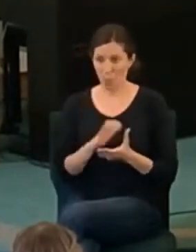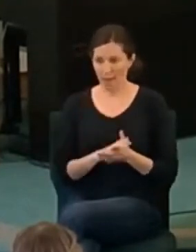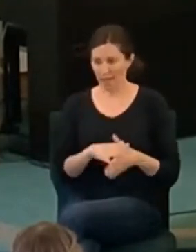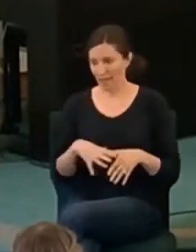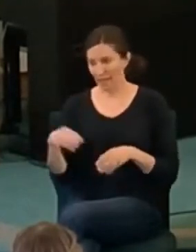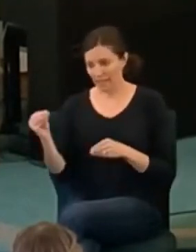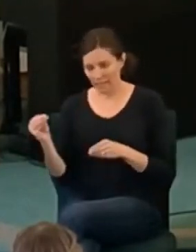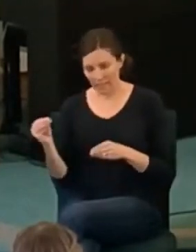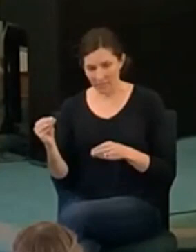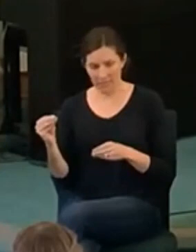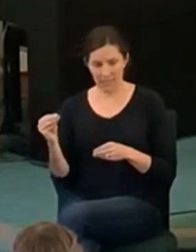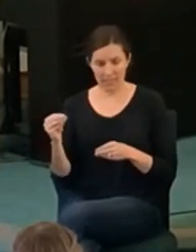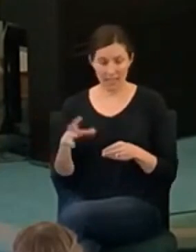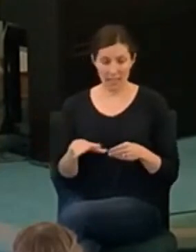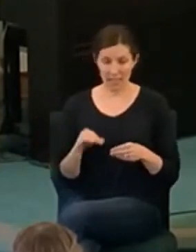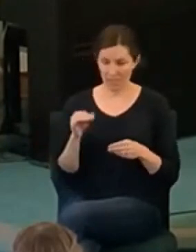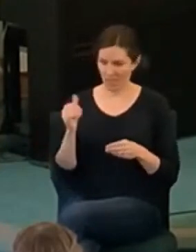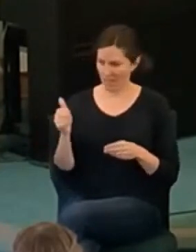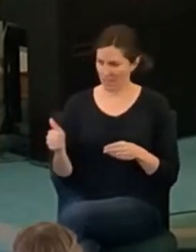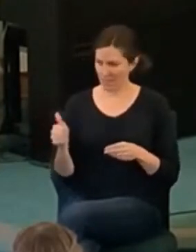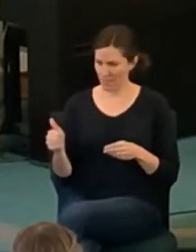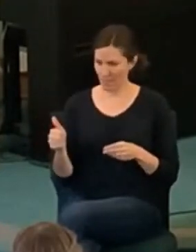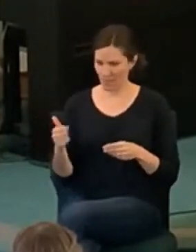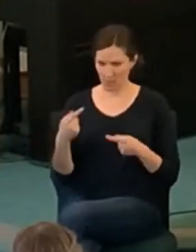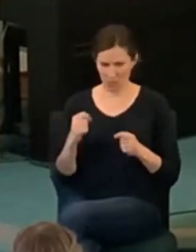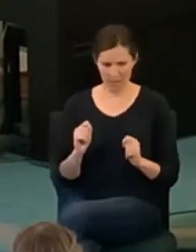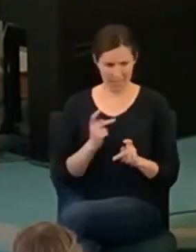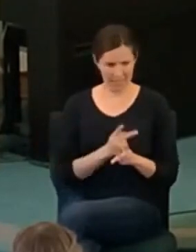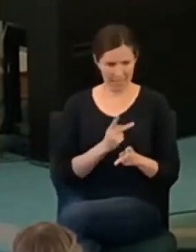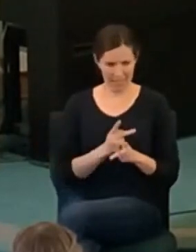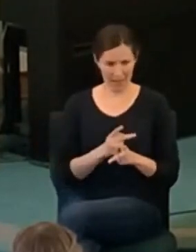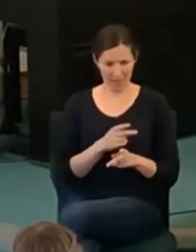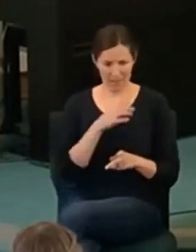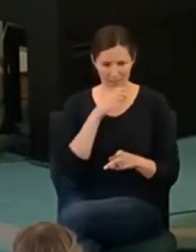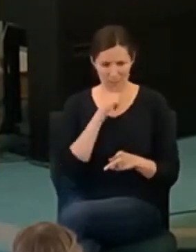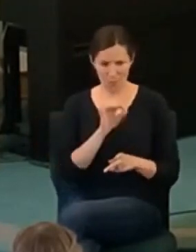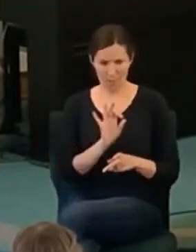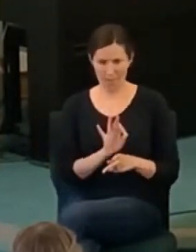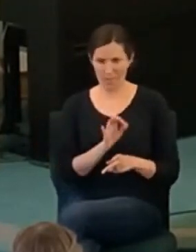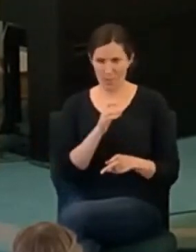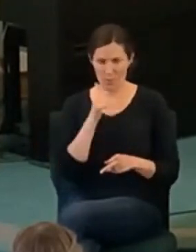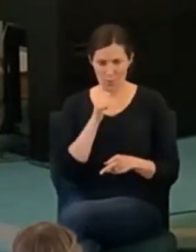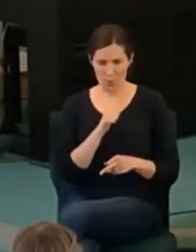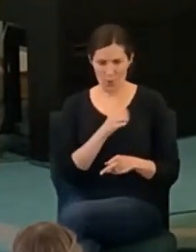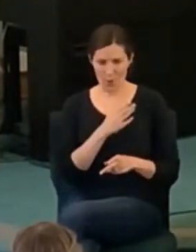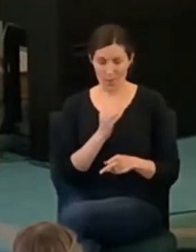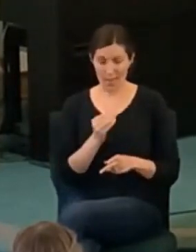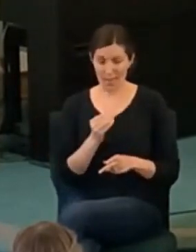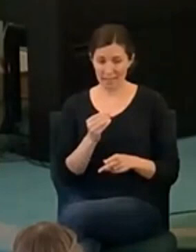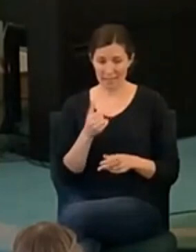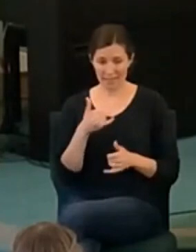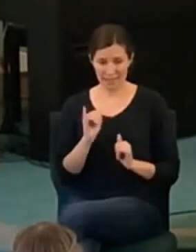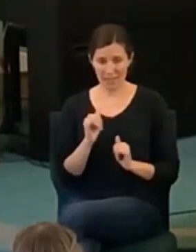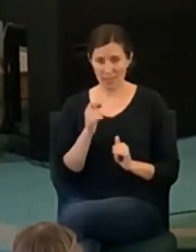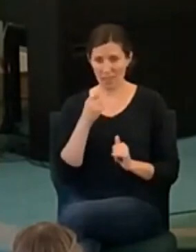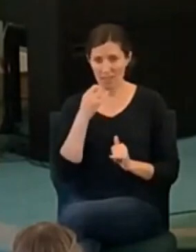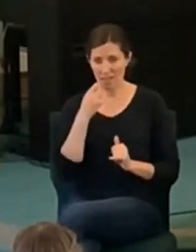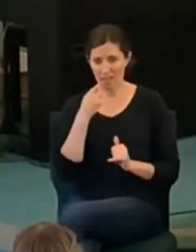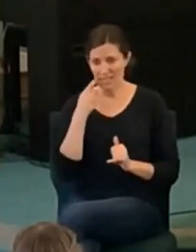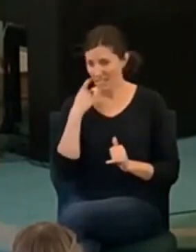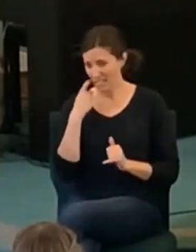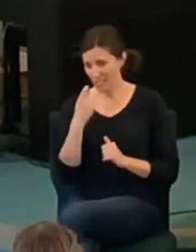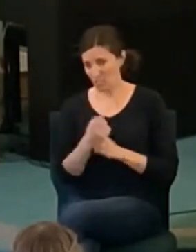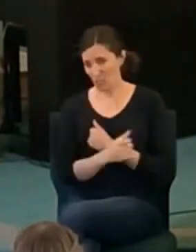hundreds of thousands of dollars. And like most rock stars, he ended up having a child before he was married. He ended up